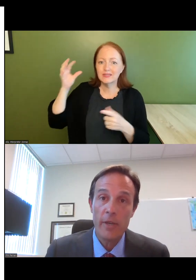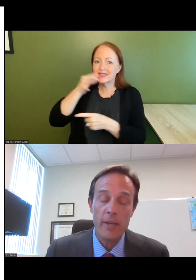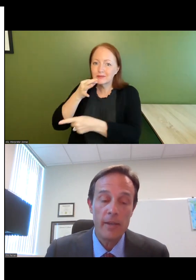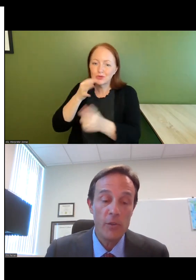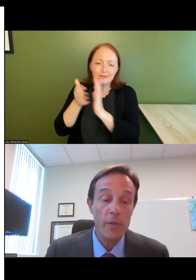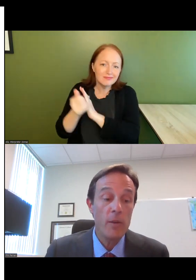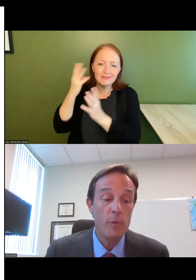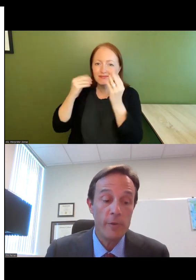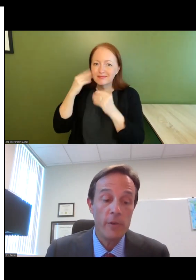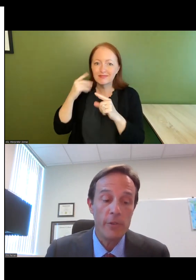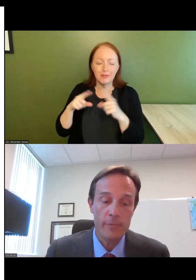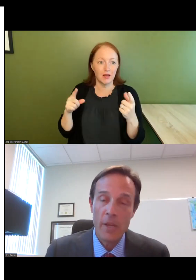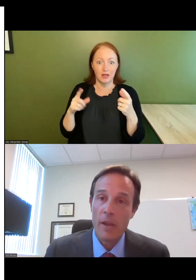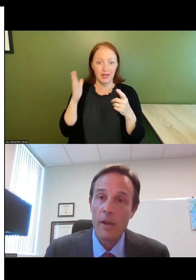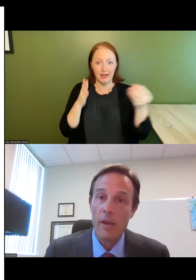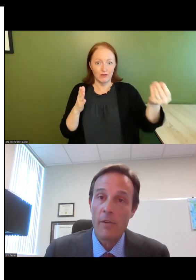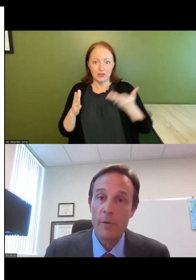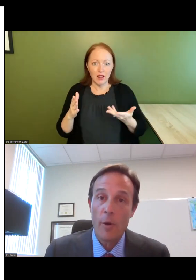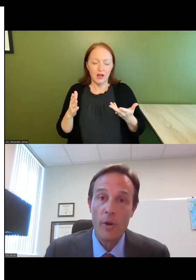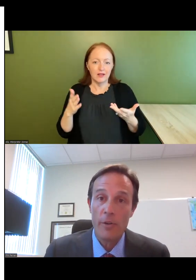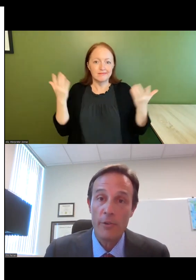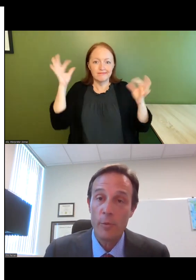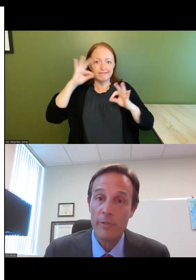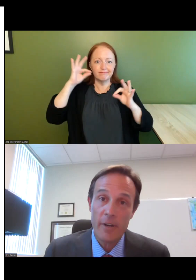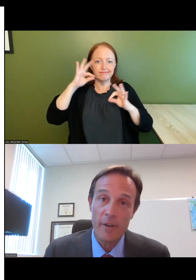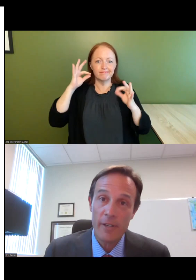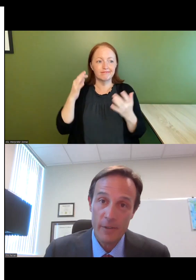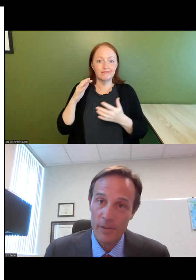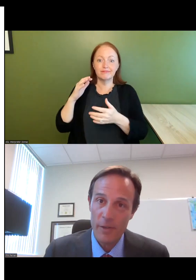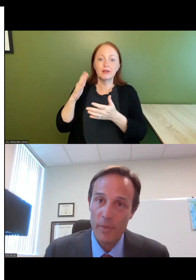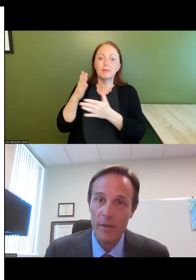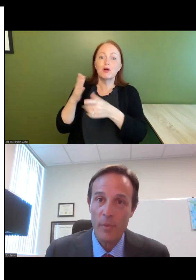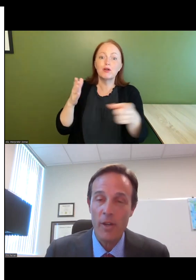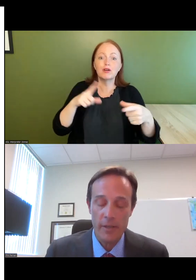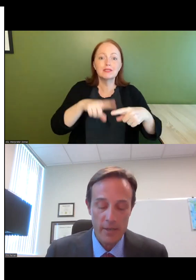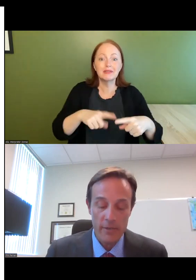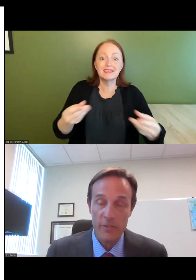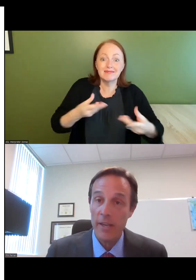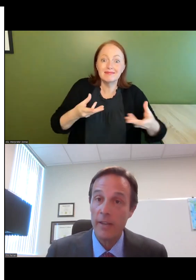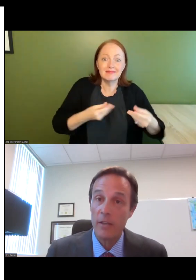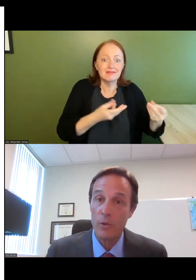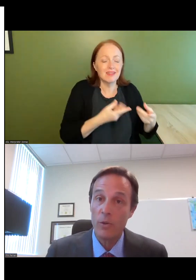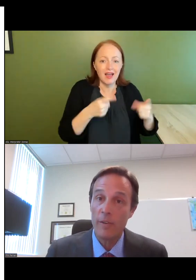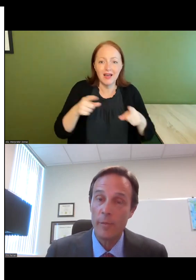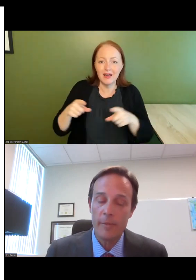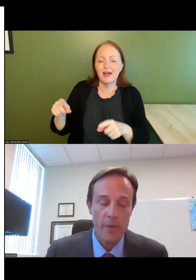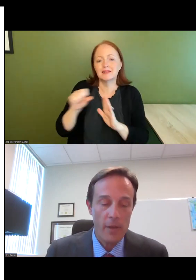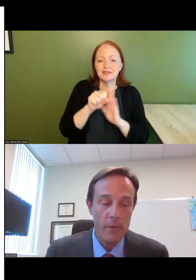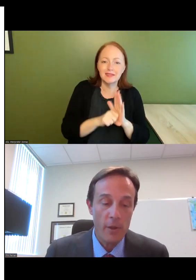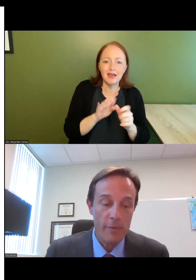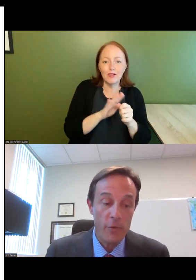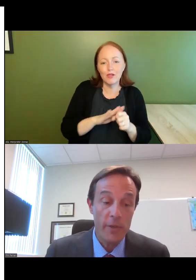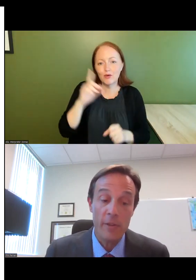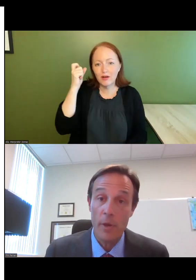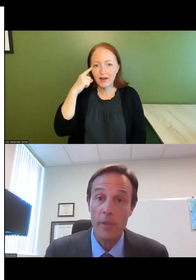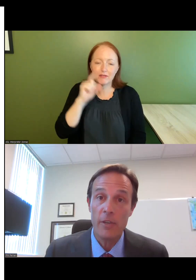expertise, but unless we get referrals from our partners who we very literally depend upon in state and local government,